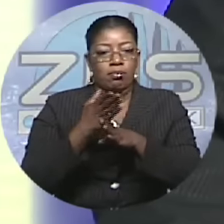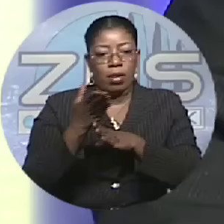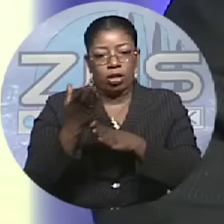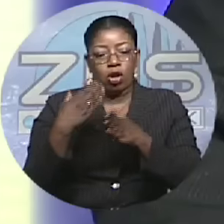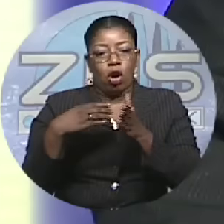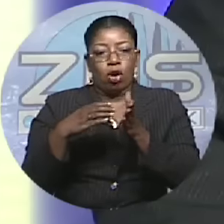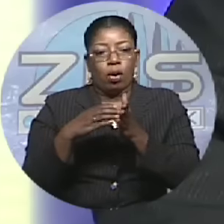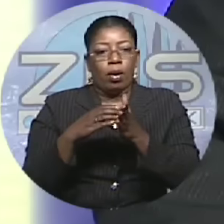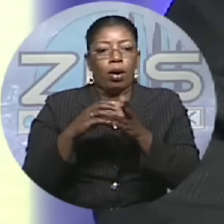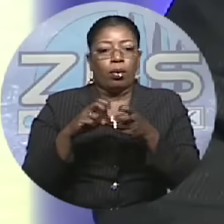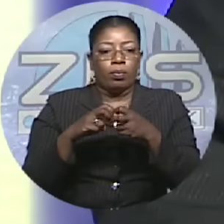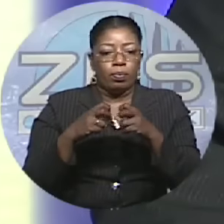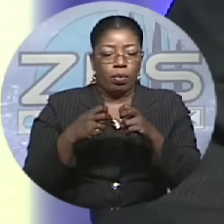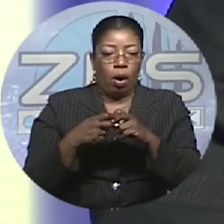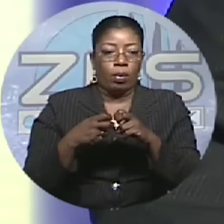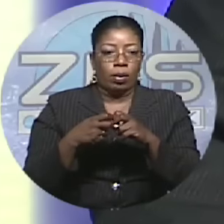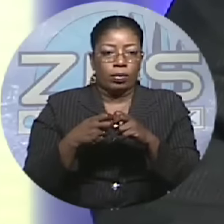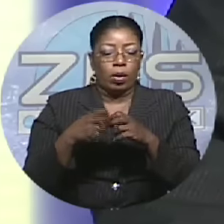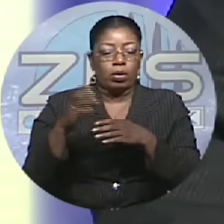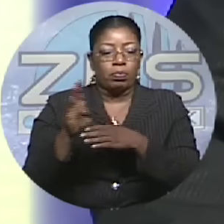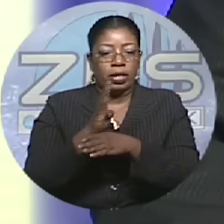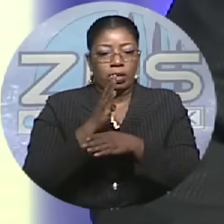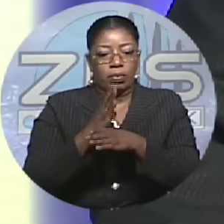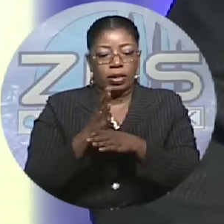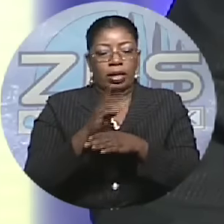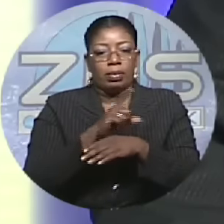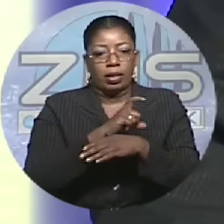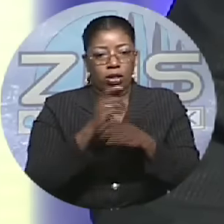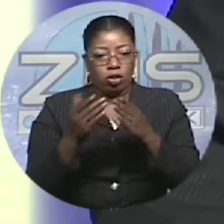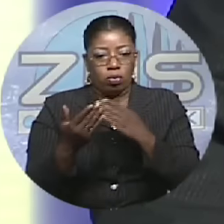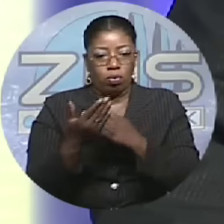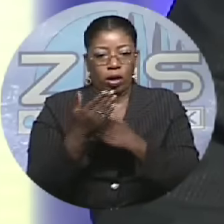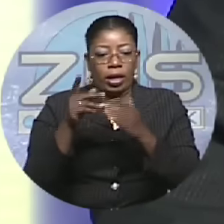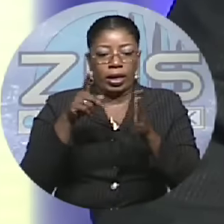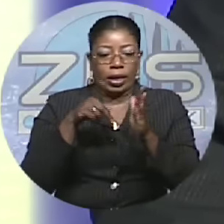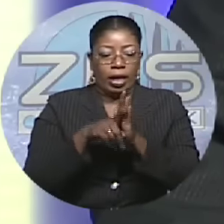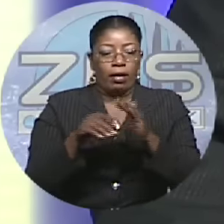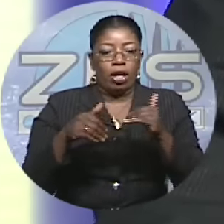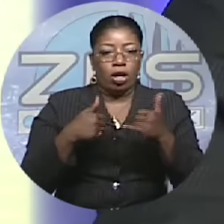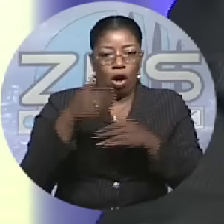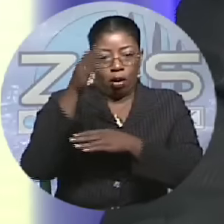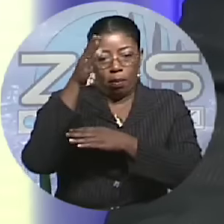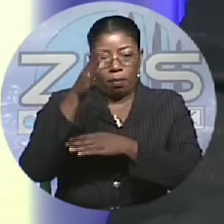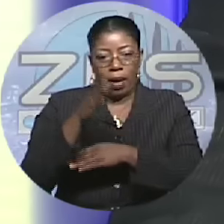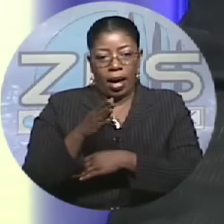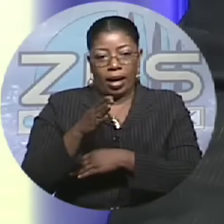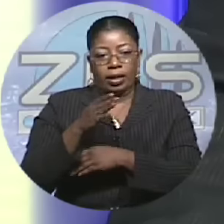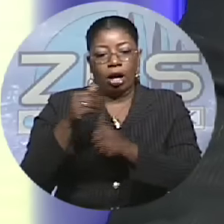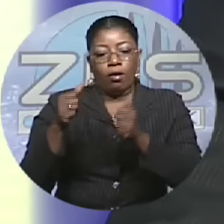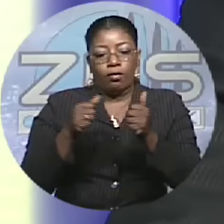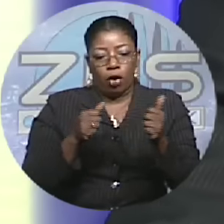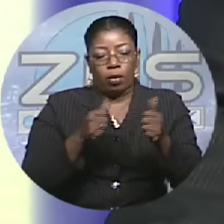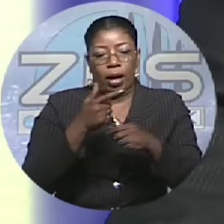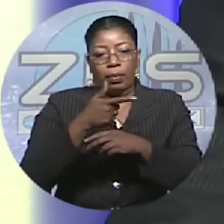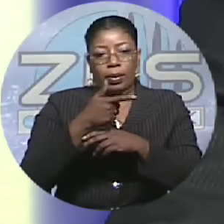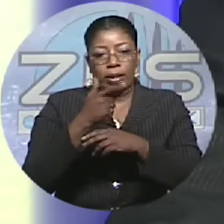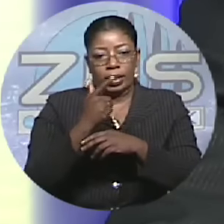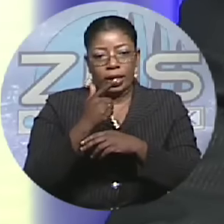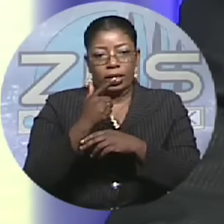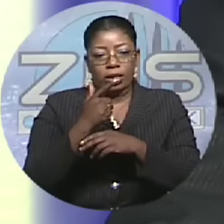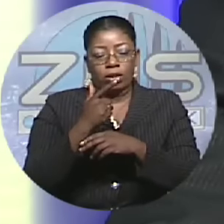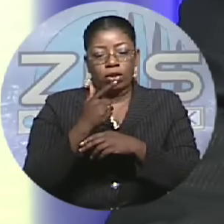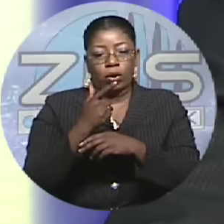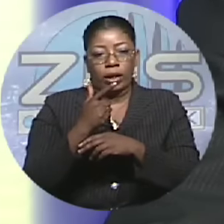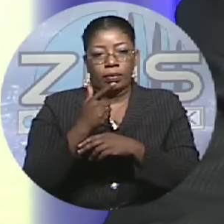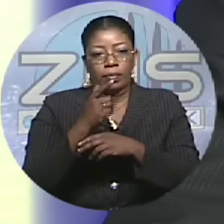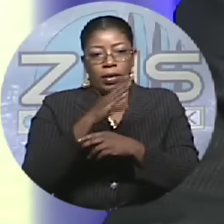that kept them quite busy this morning. The first was the murder of a young man, followed by a police-involved shooting, then the hunt and capture of a